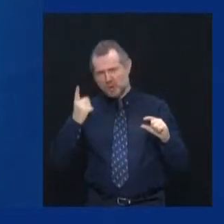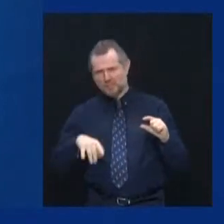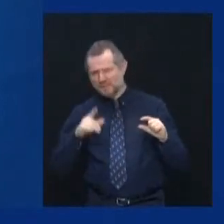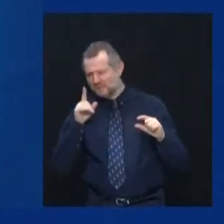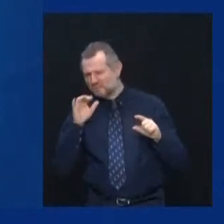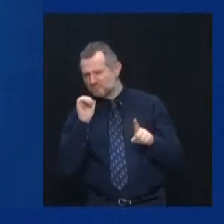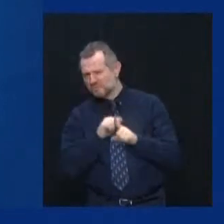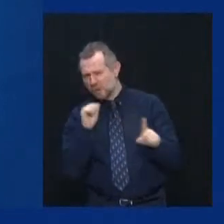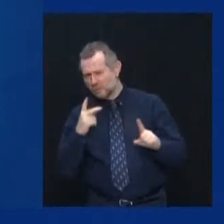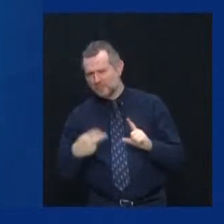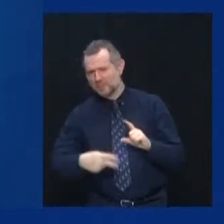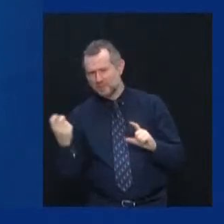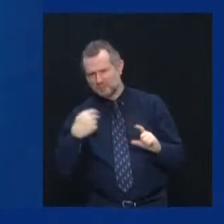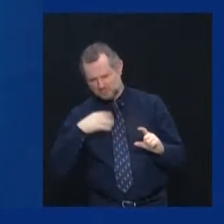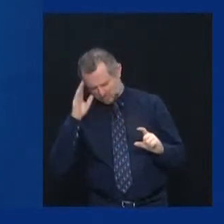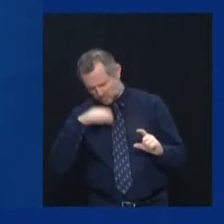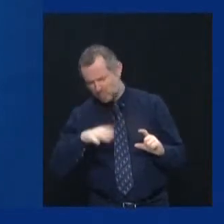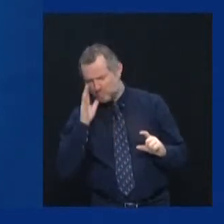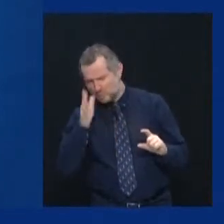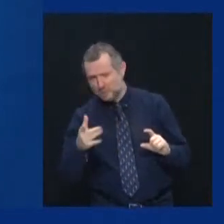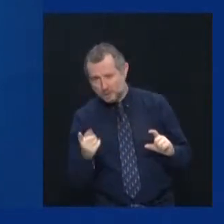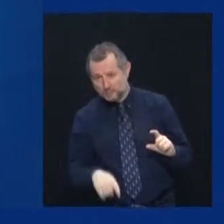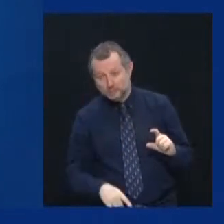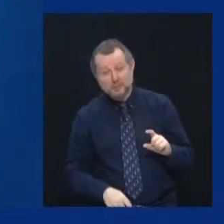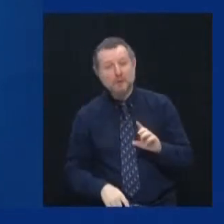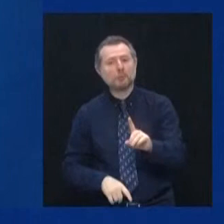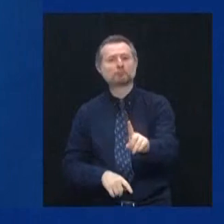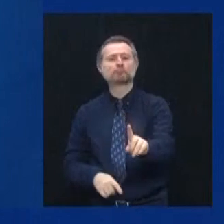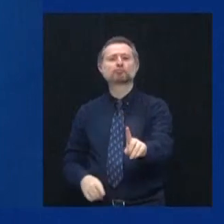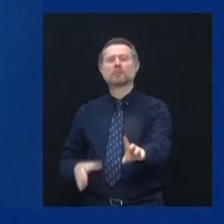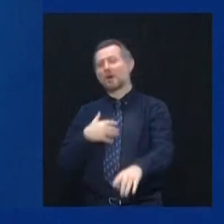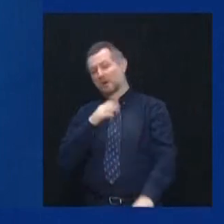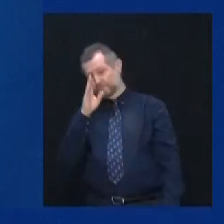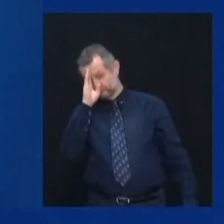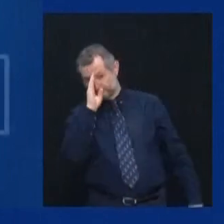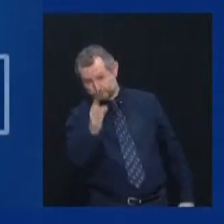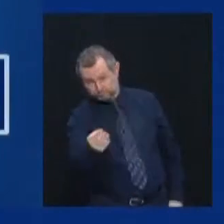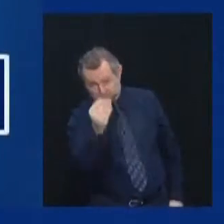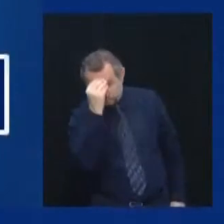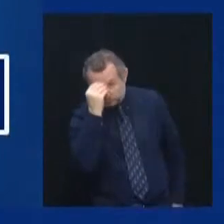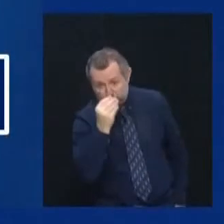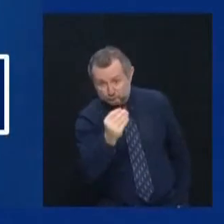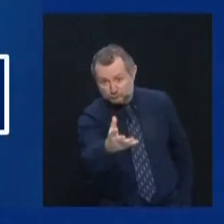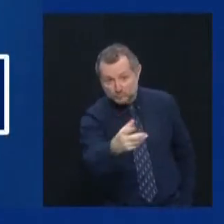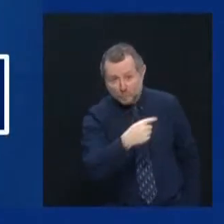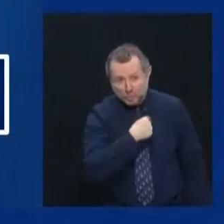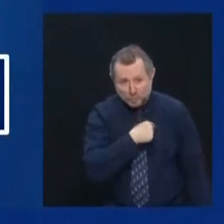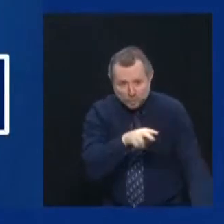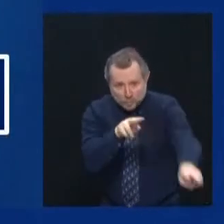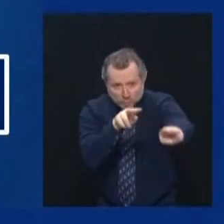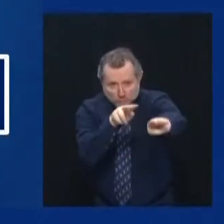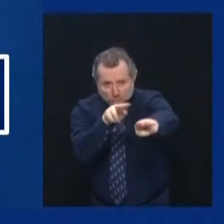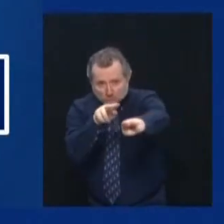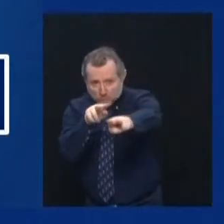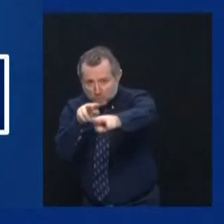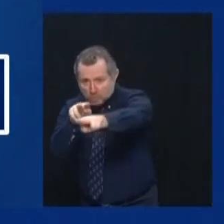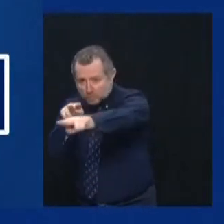theft. I'm telling you, we are going to monitor it carefully.